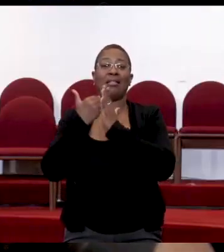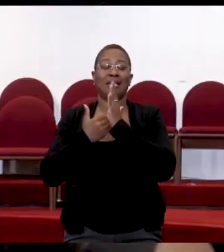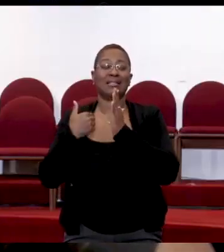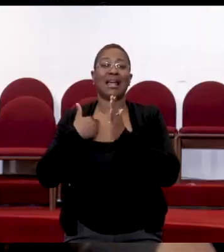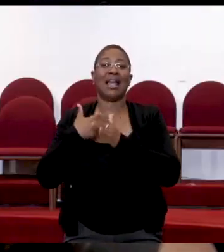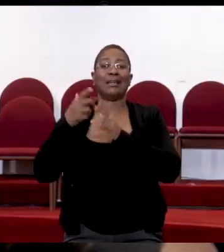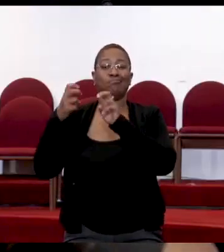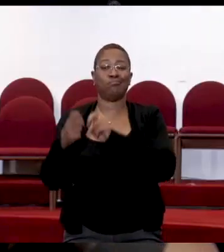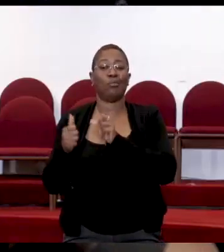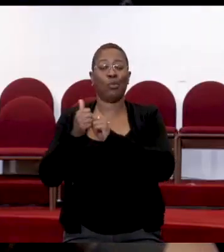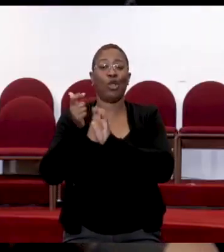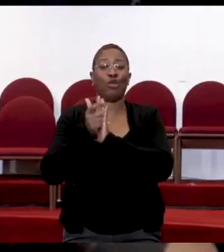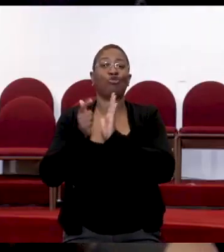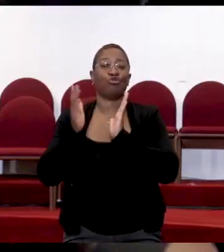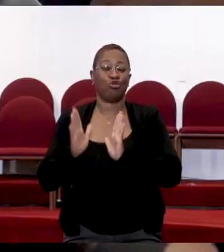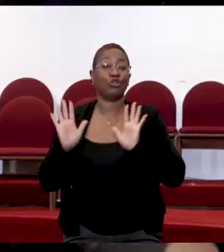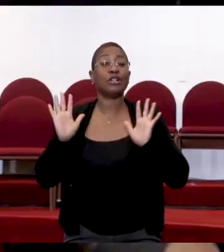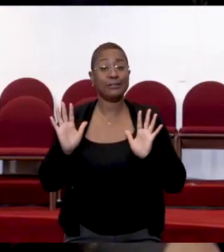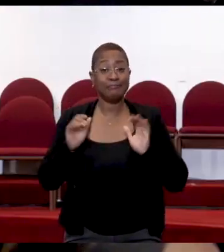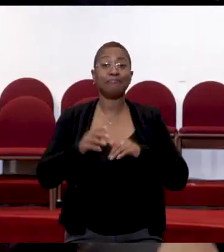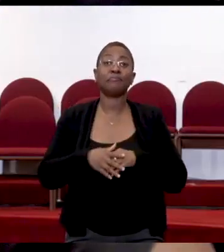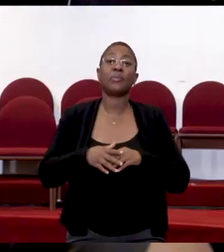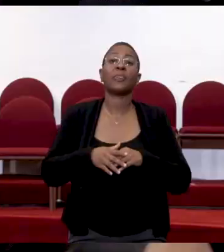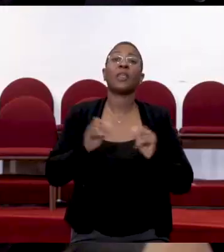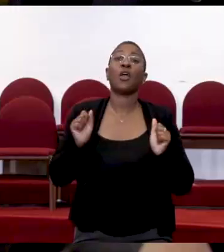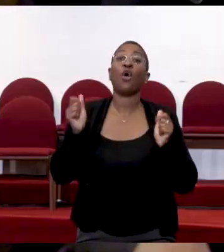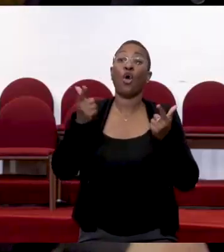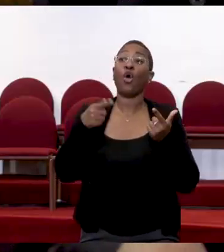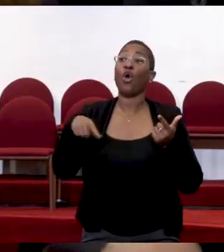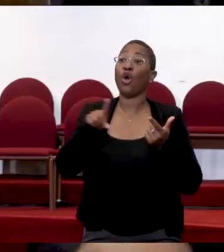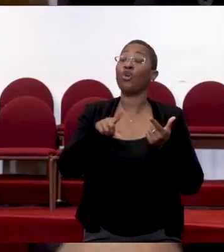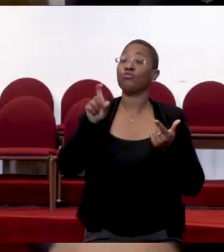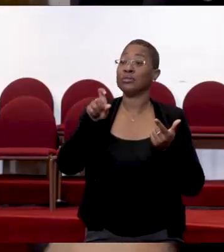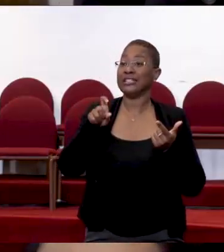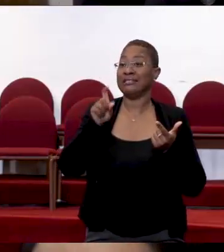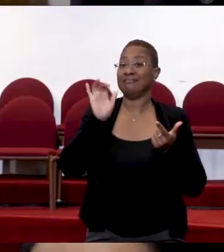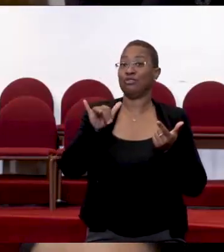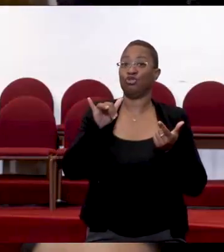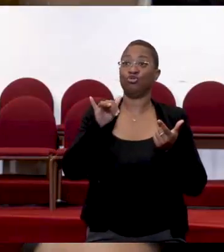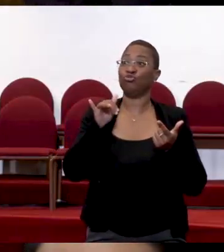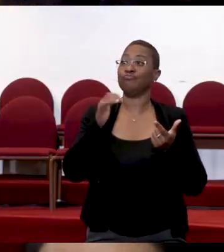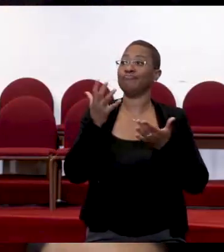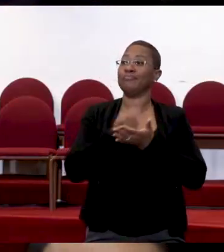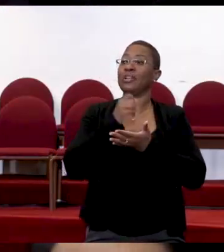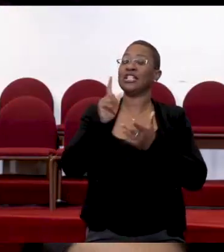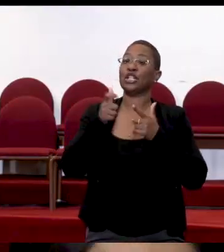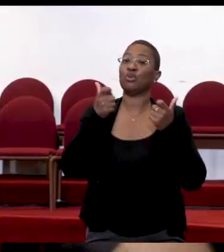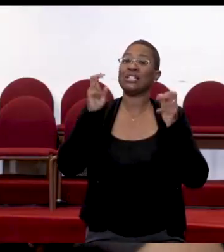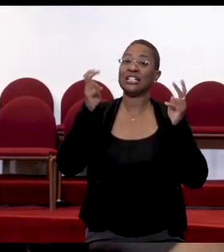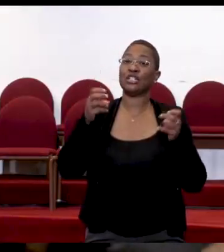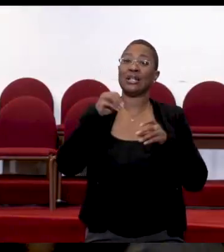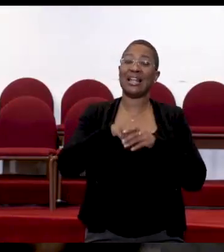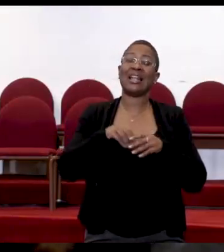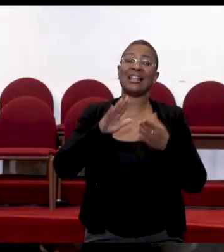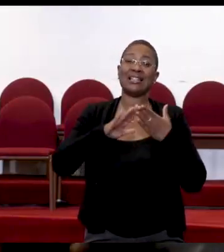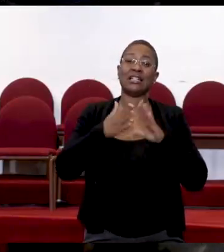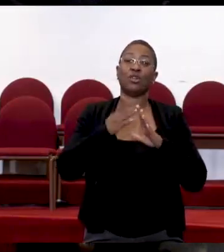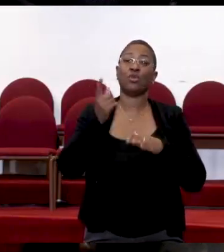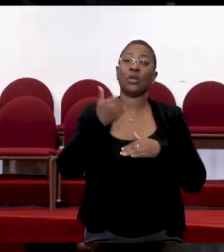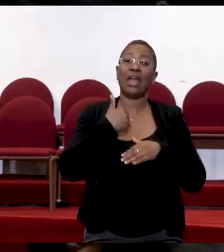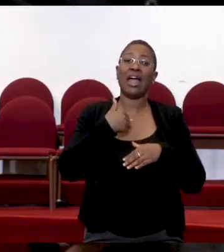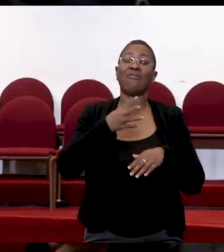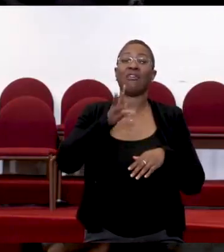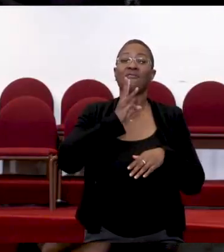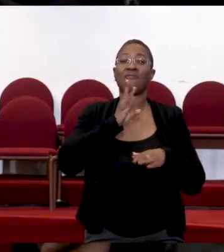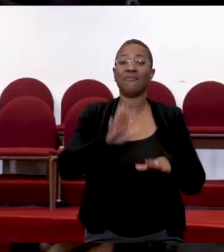the attorney. So everybody should be publicizing this. This is a huge issue in this city. Anytime we have flooding and FEMA